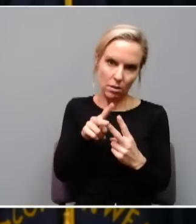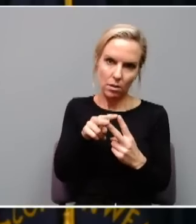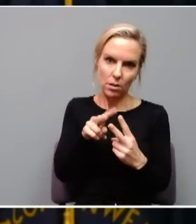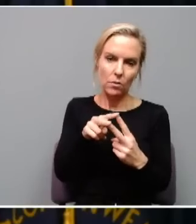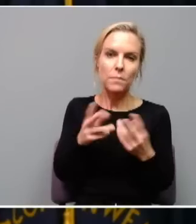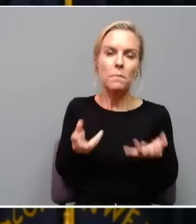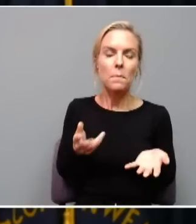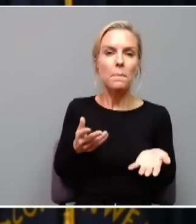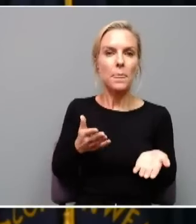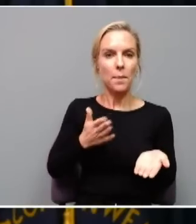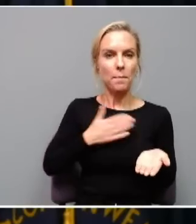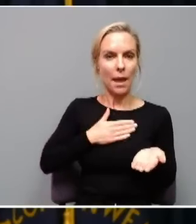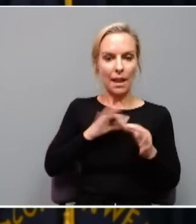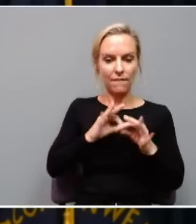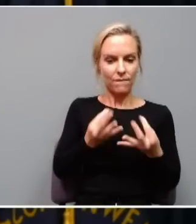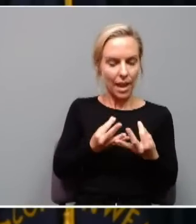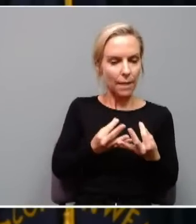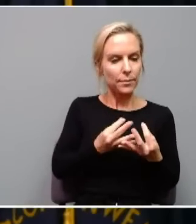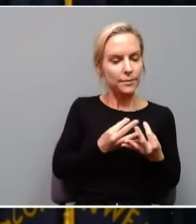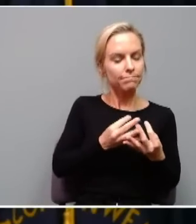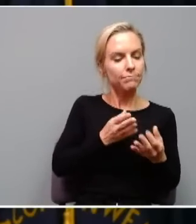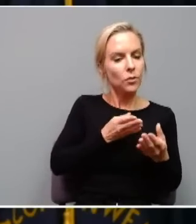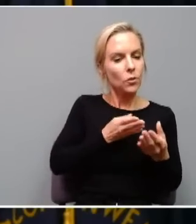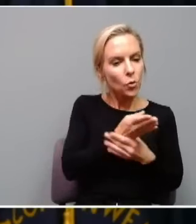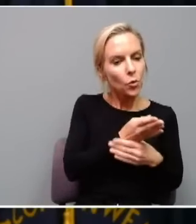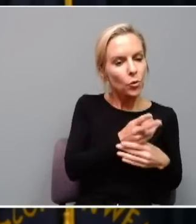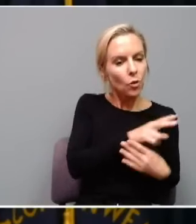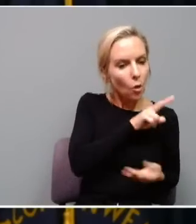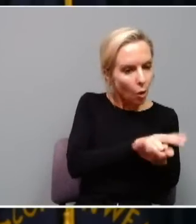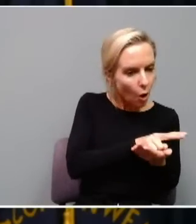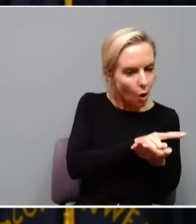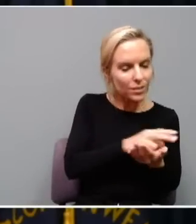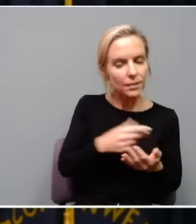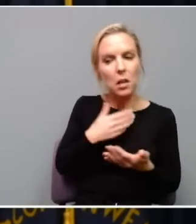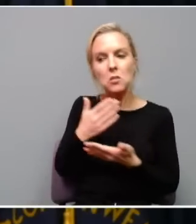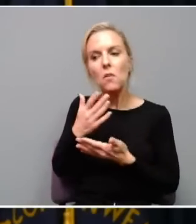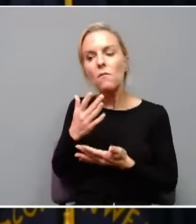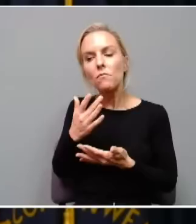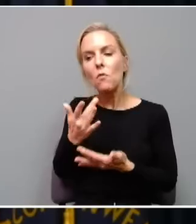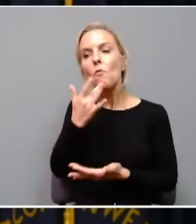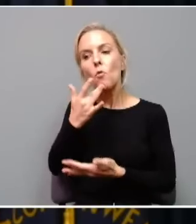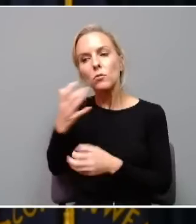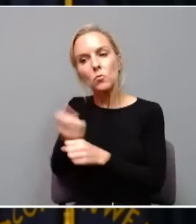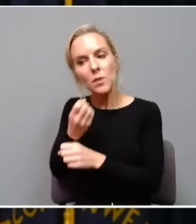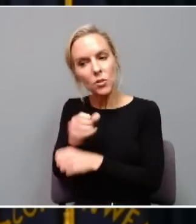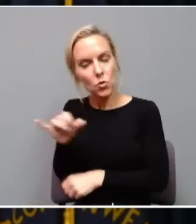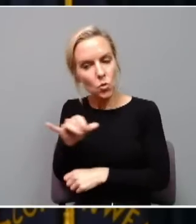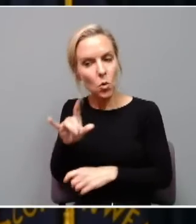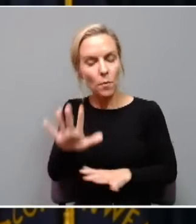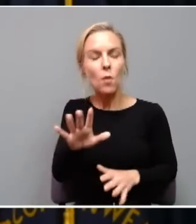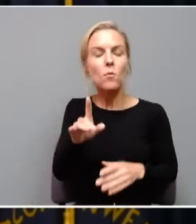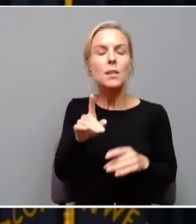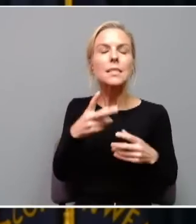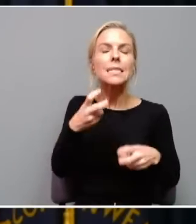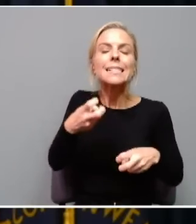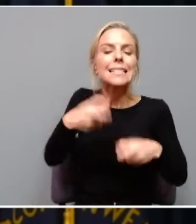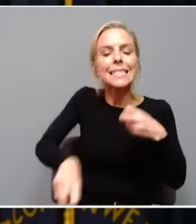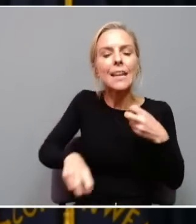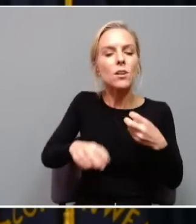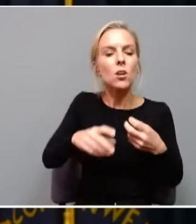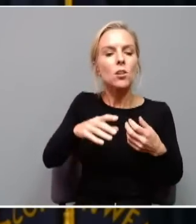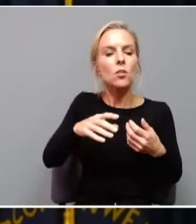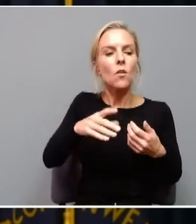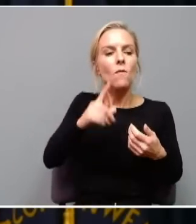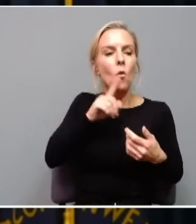my family through the losses. I've been fortunate to have some wins too. What's difficult and strains relationships and abilities to